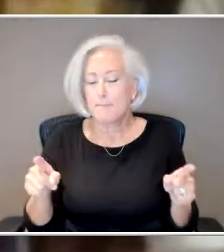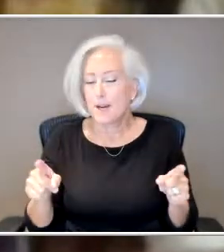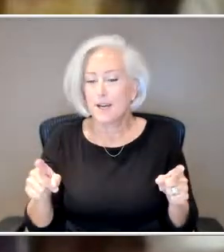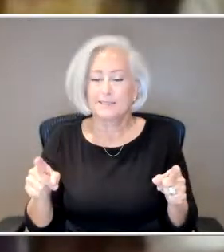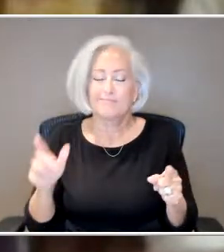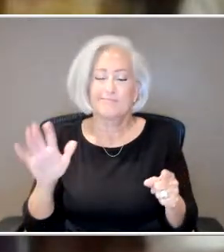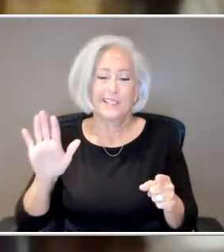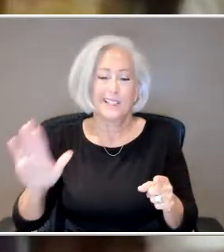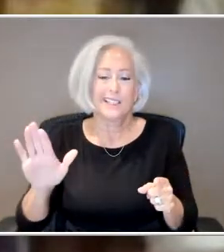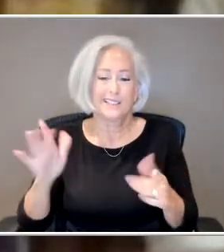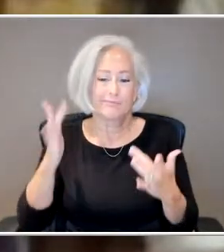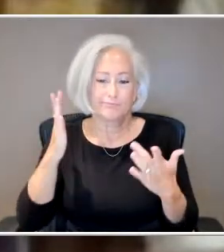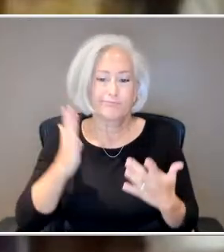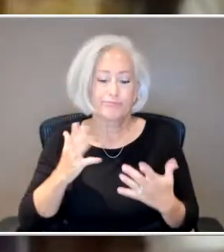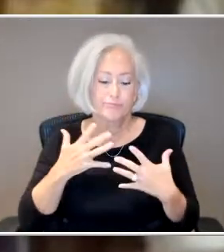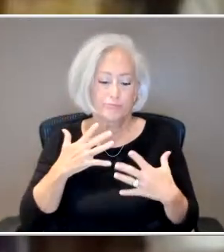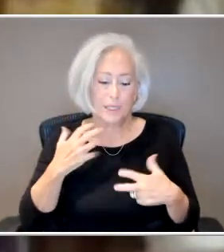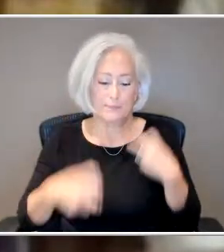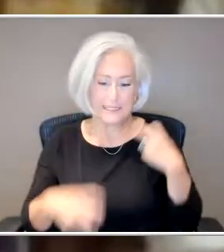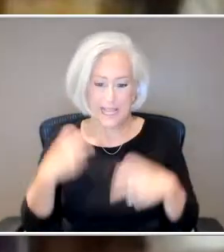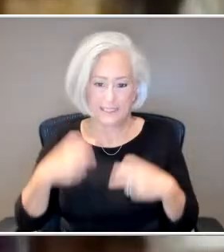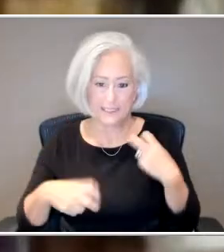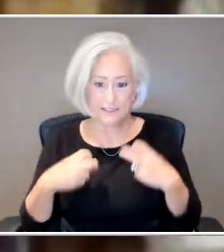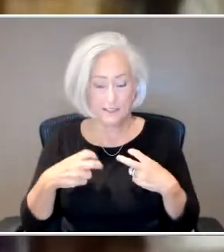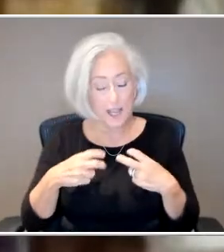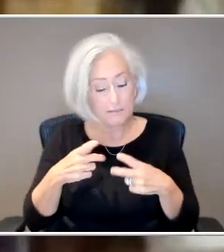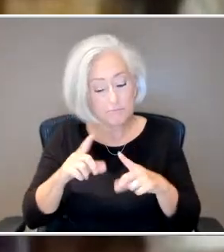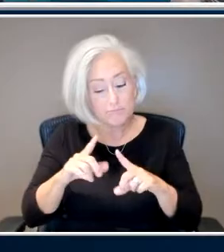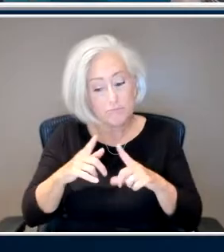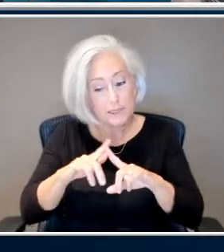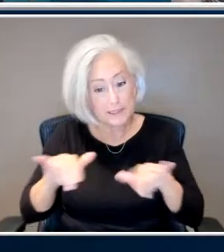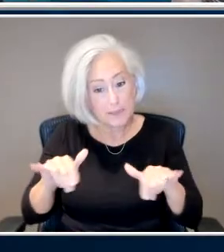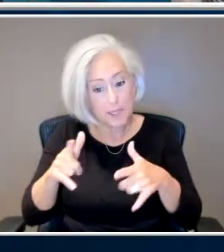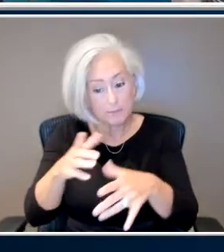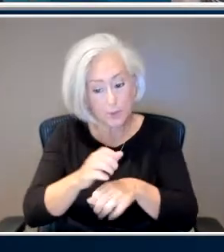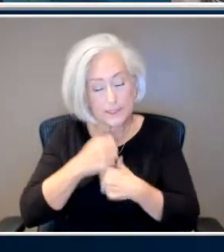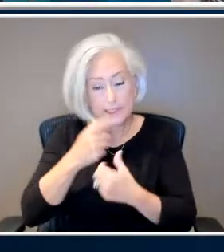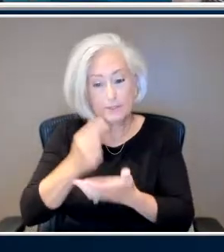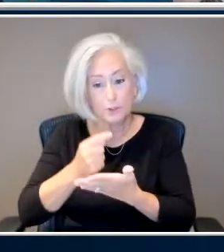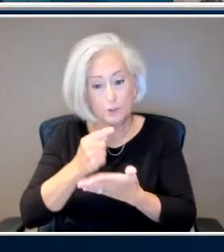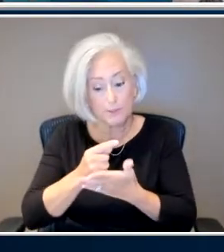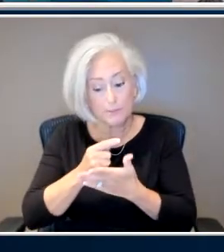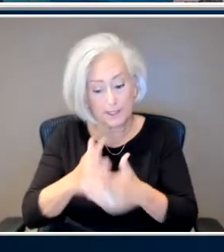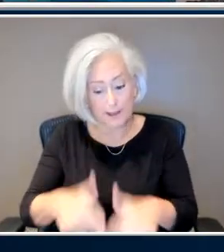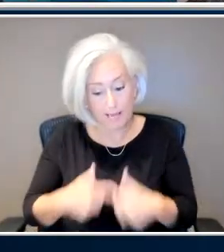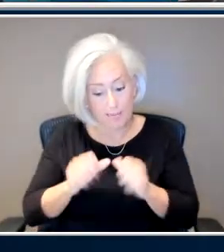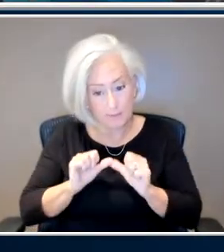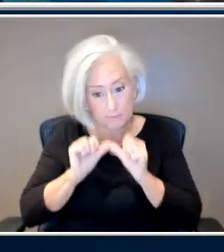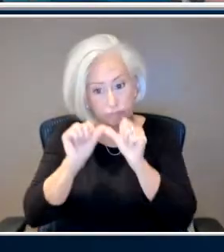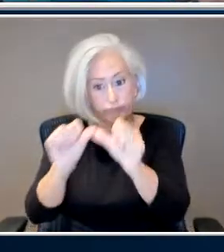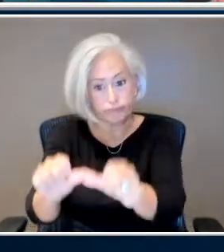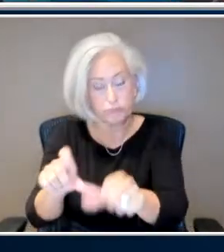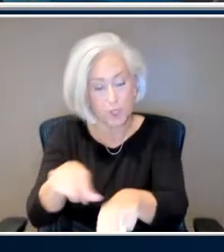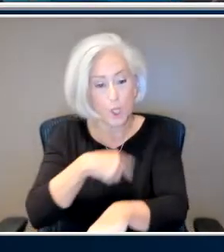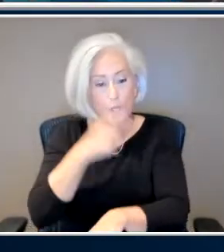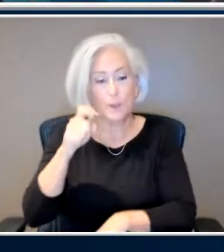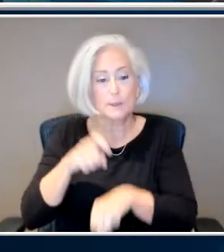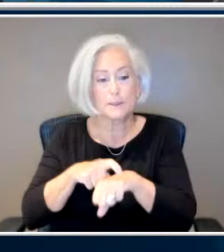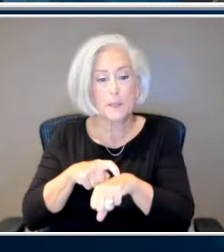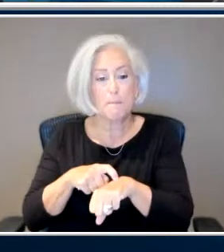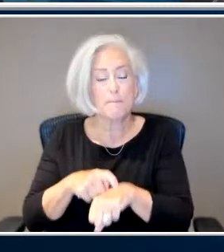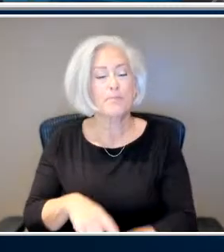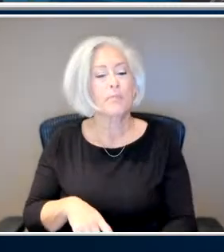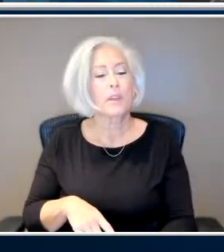get treatment and lived for a long time. But it did change you because you used this